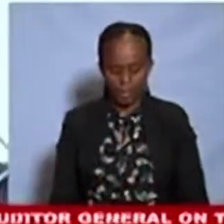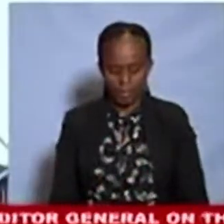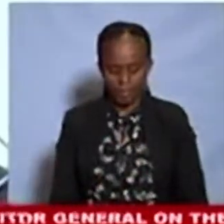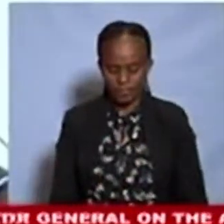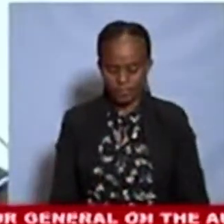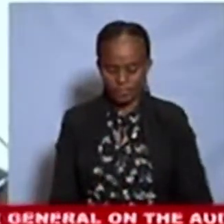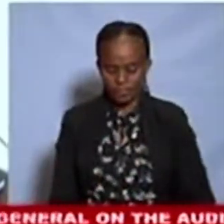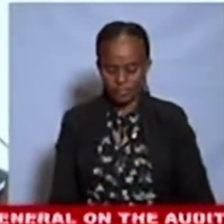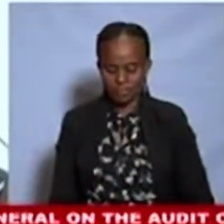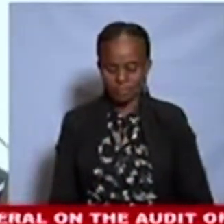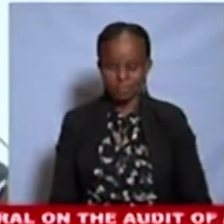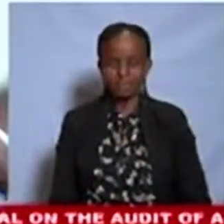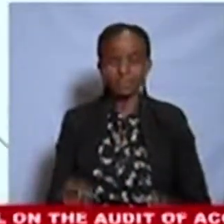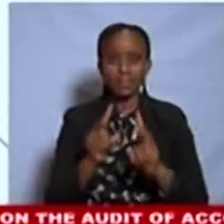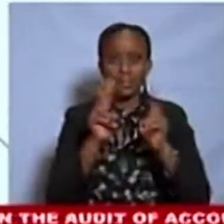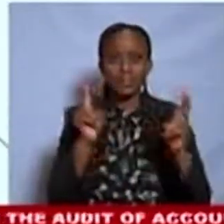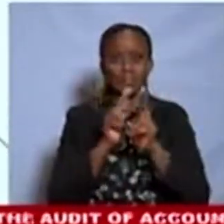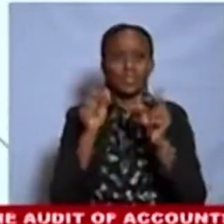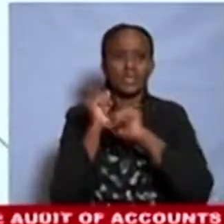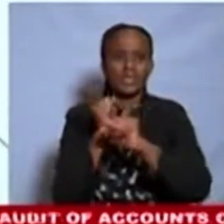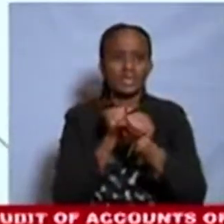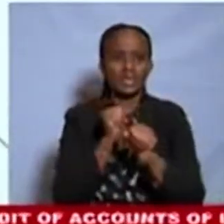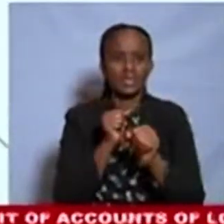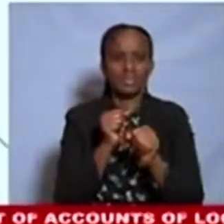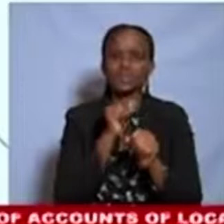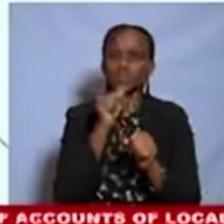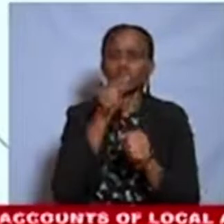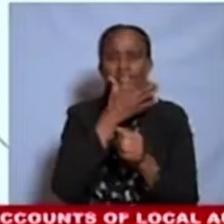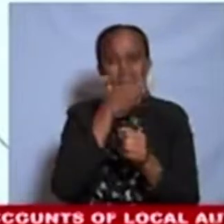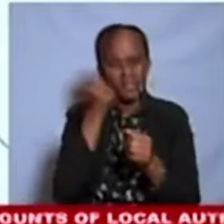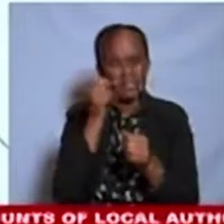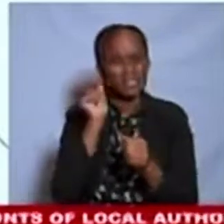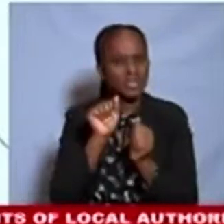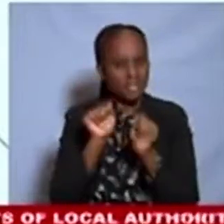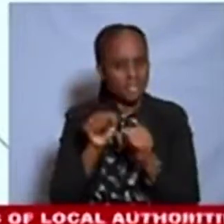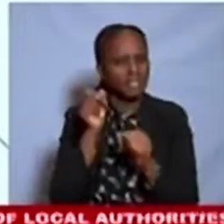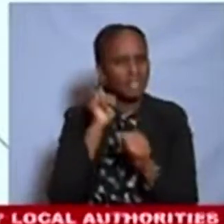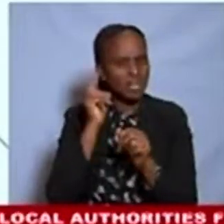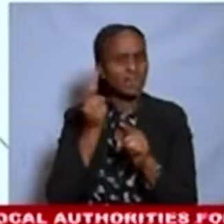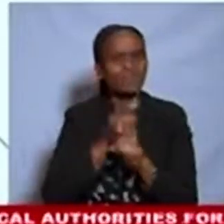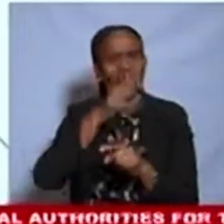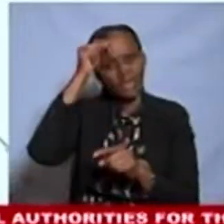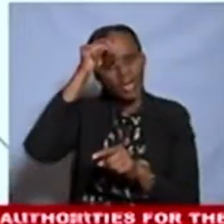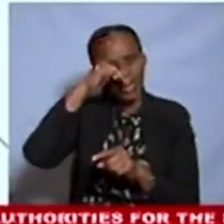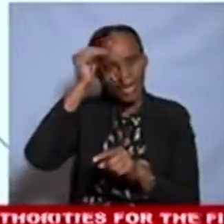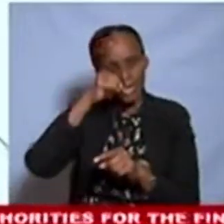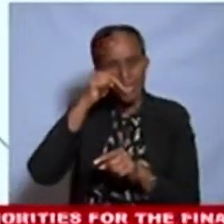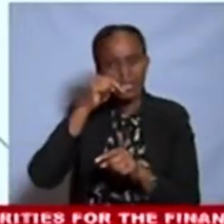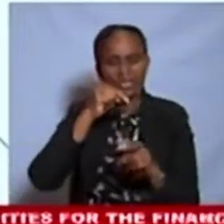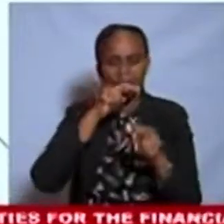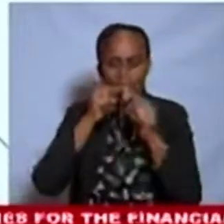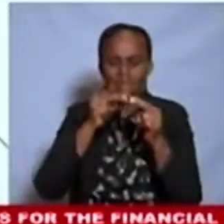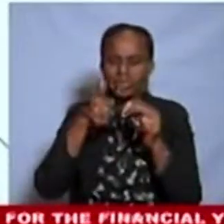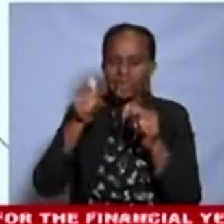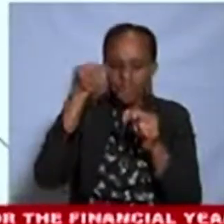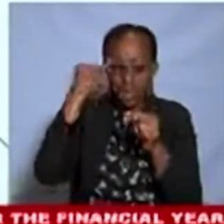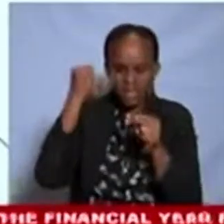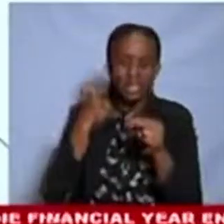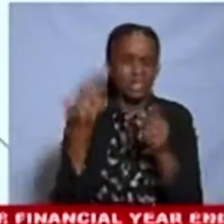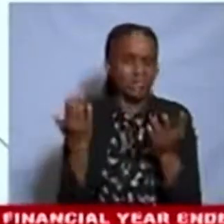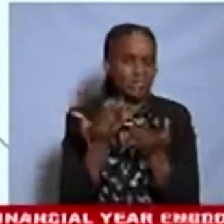very defensive here. I don't think this is the best you can get from Namwara. Okay. Then it means you've run out of ideas. I've